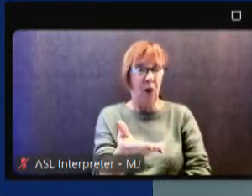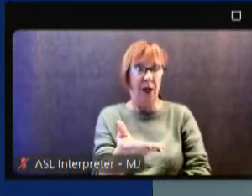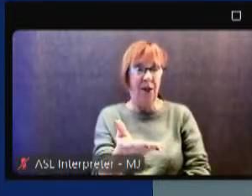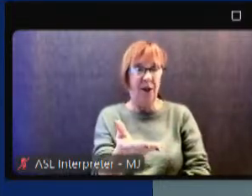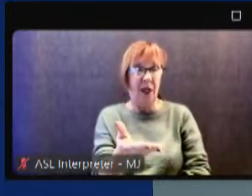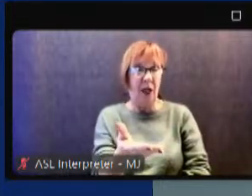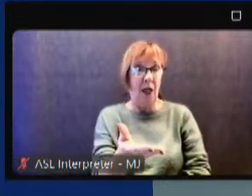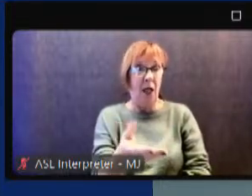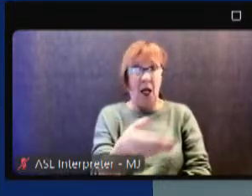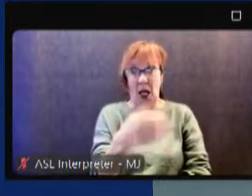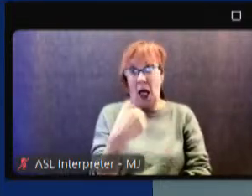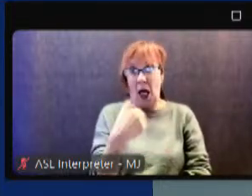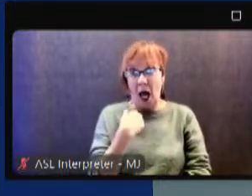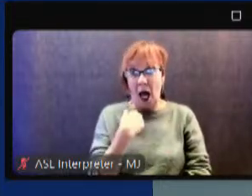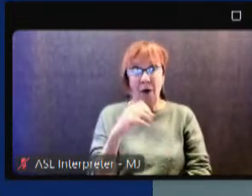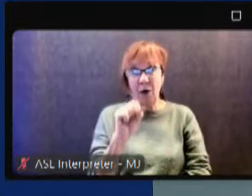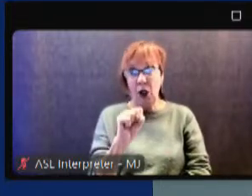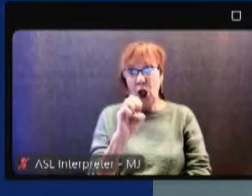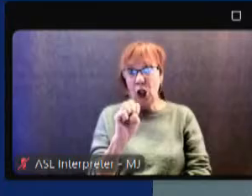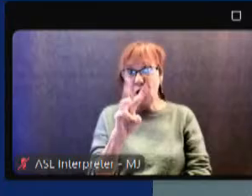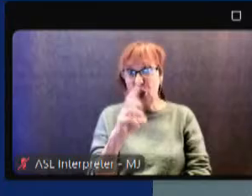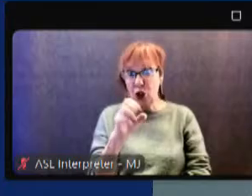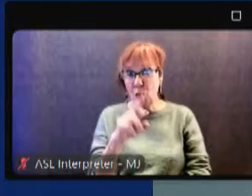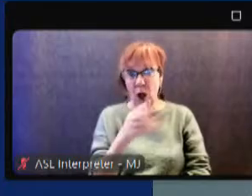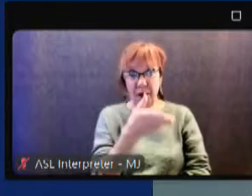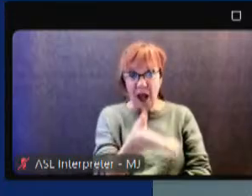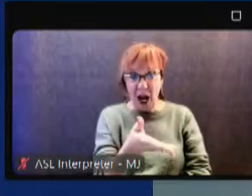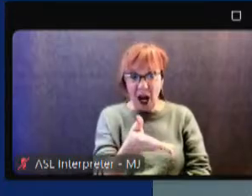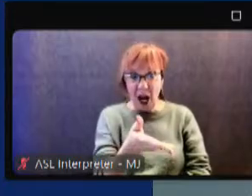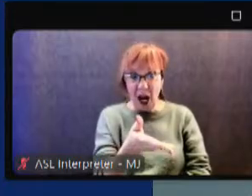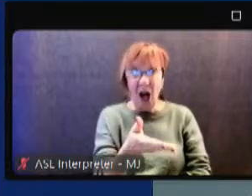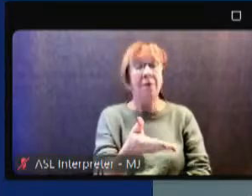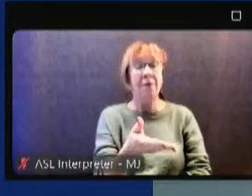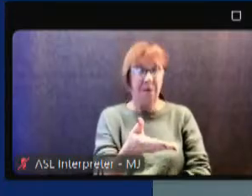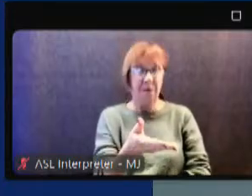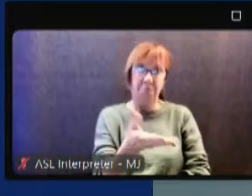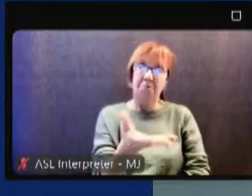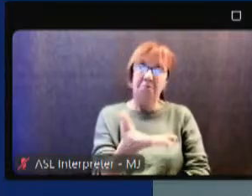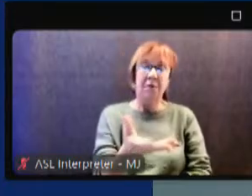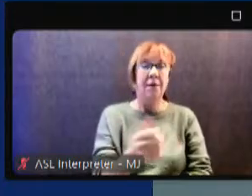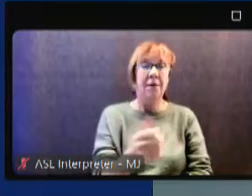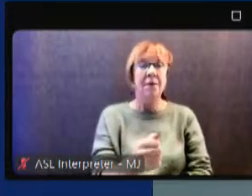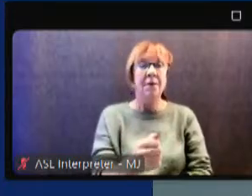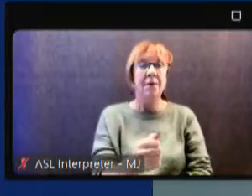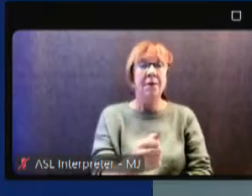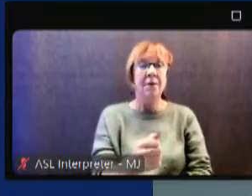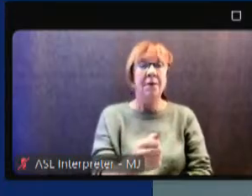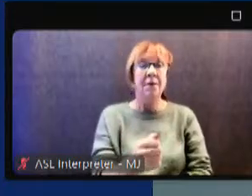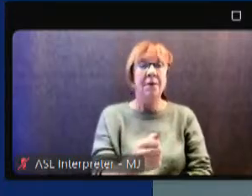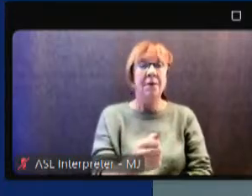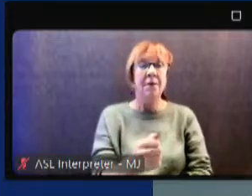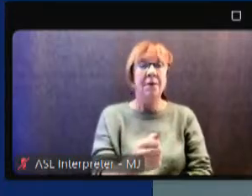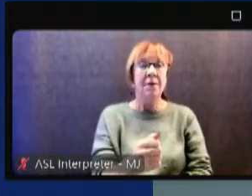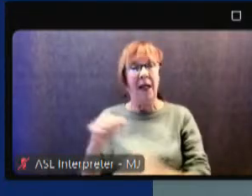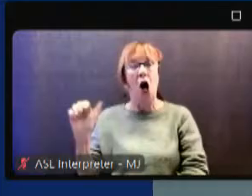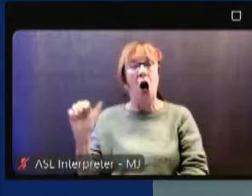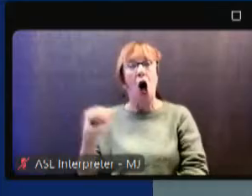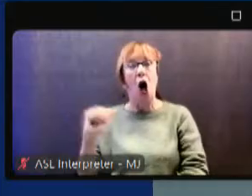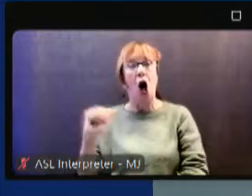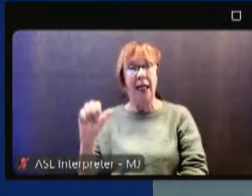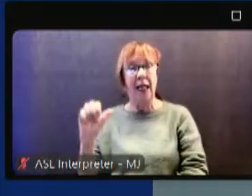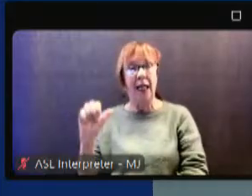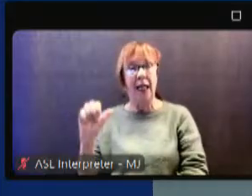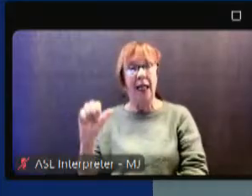house. For additional information on this topic, we invite you to email Altadena Sewer at